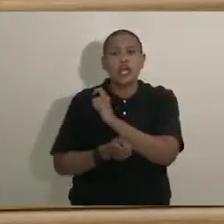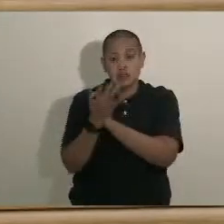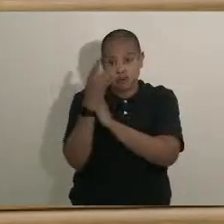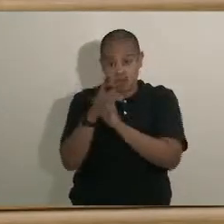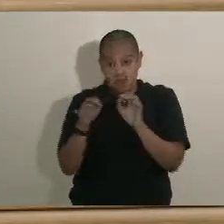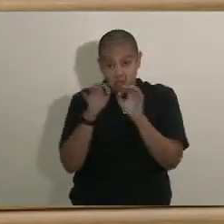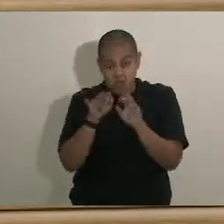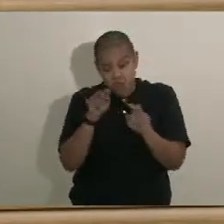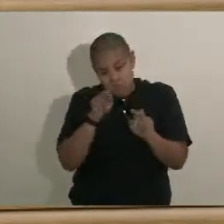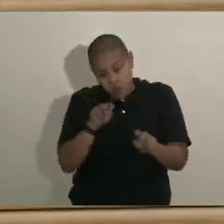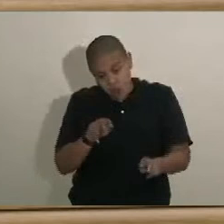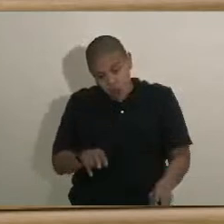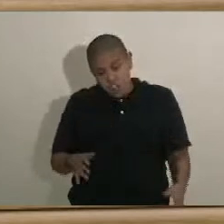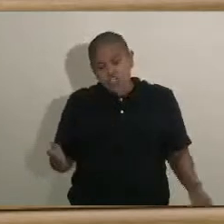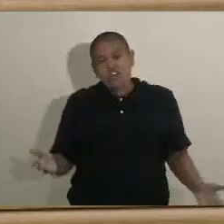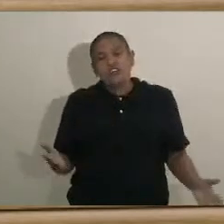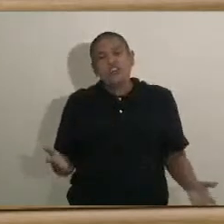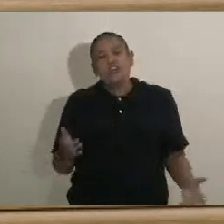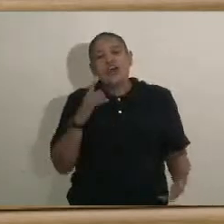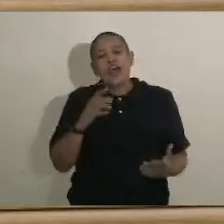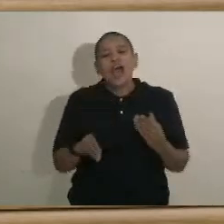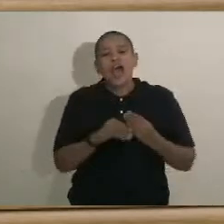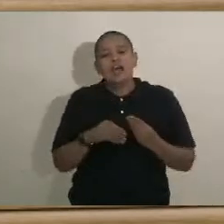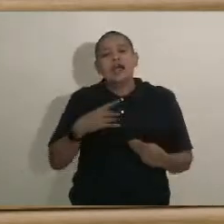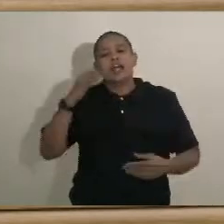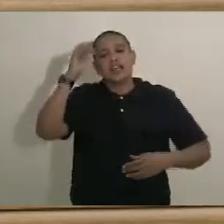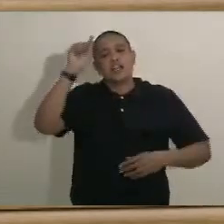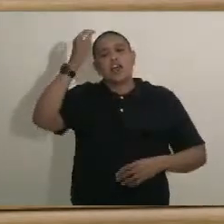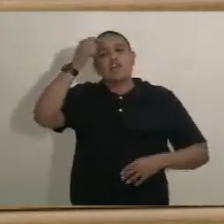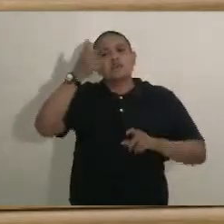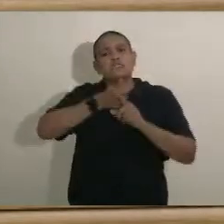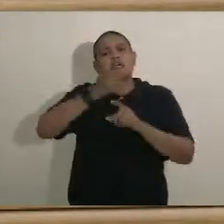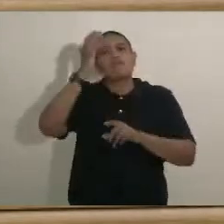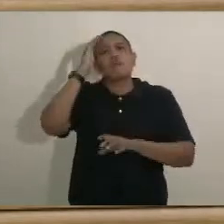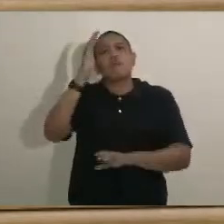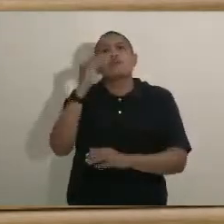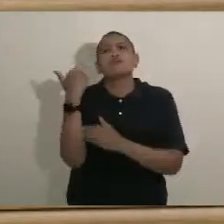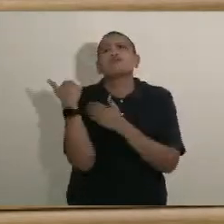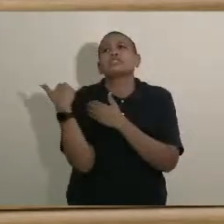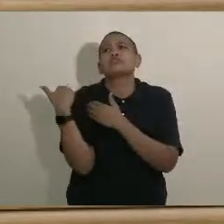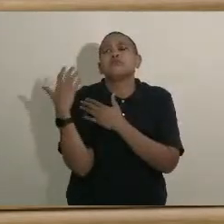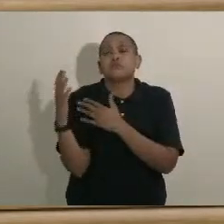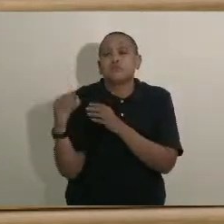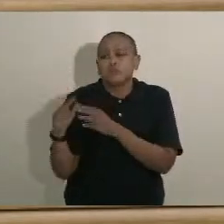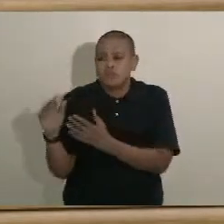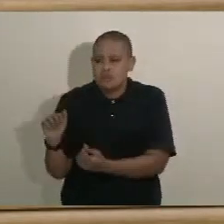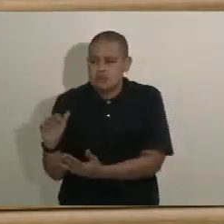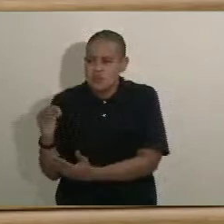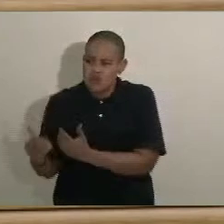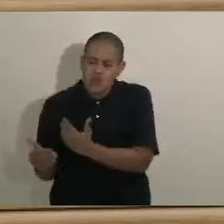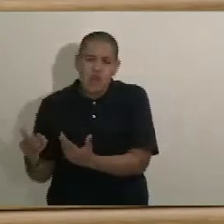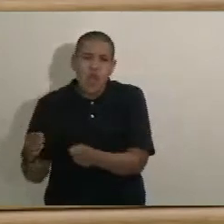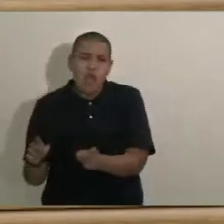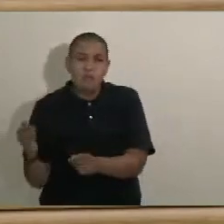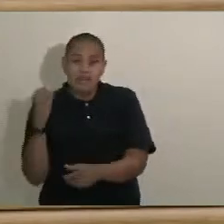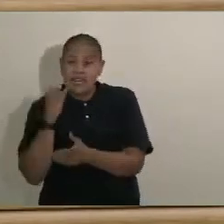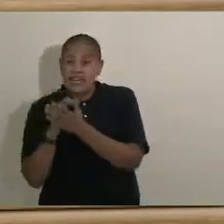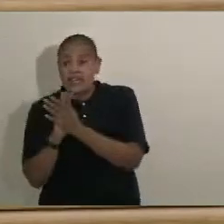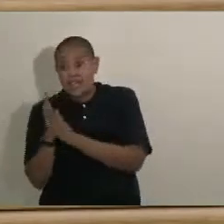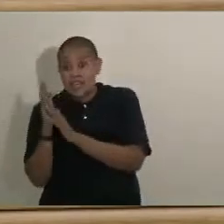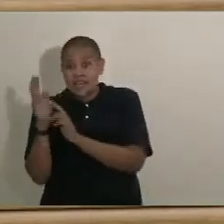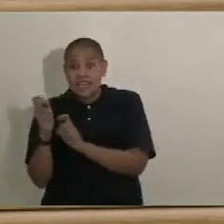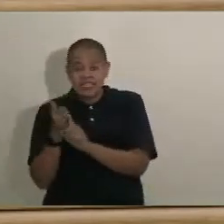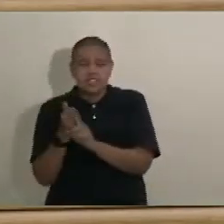to monitor. And indeed, I think the government will be responsible in its approach, where if it becomes an issue